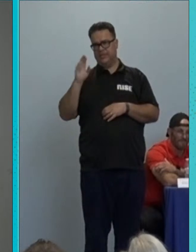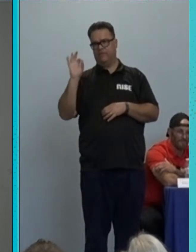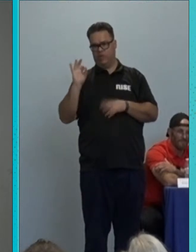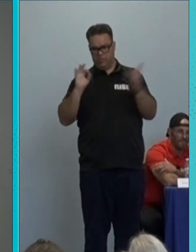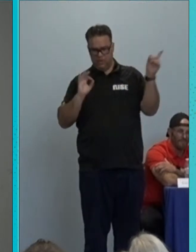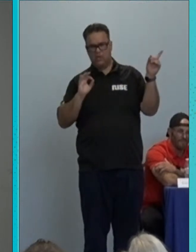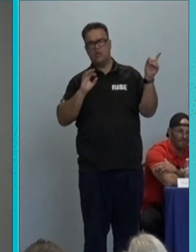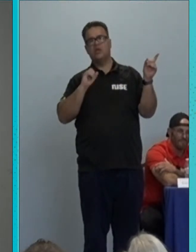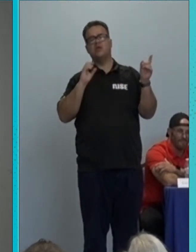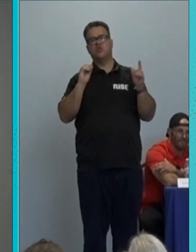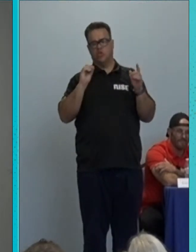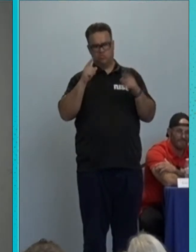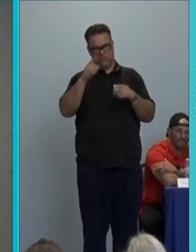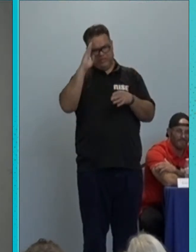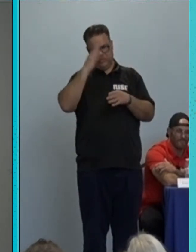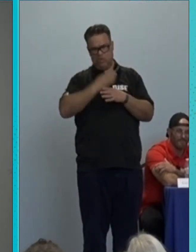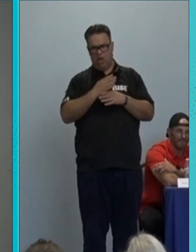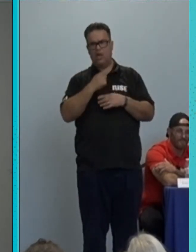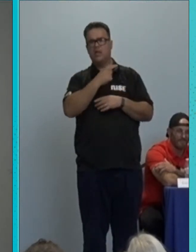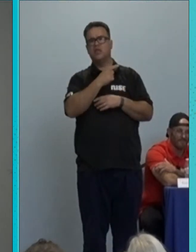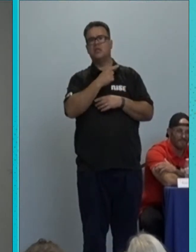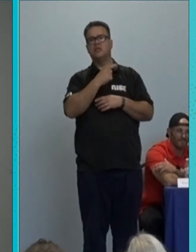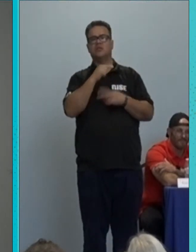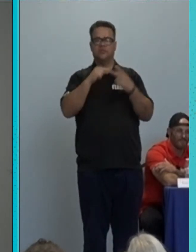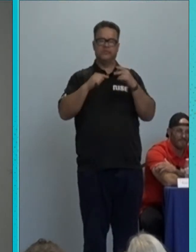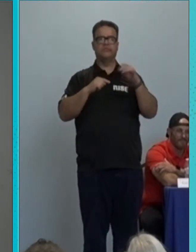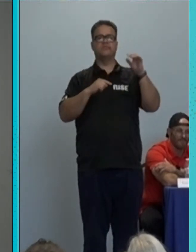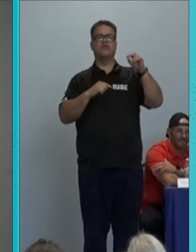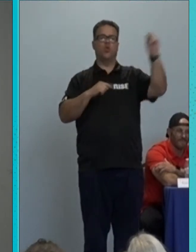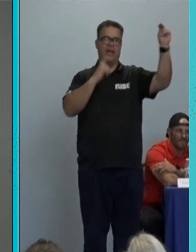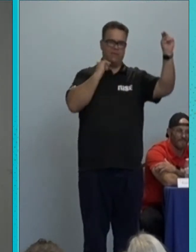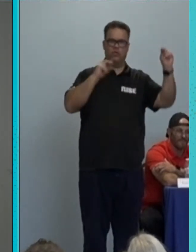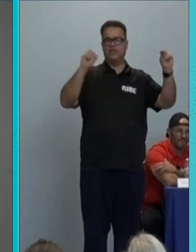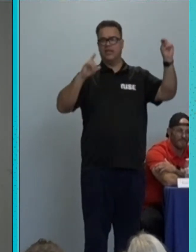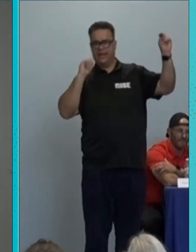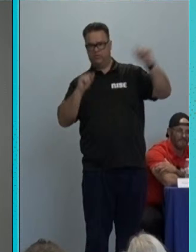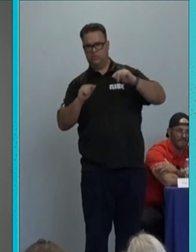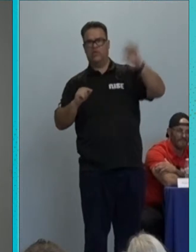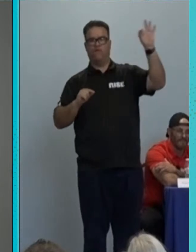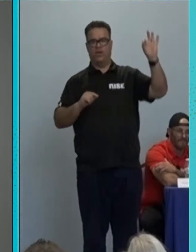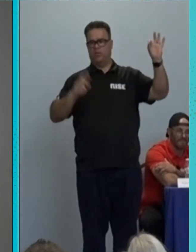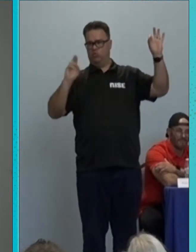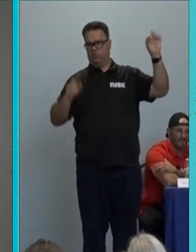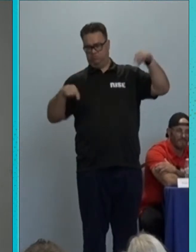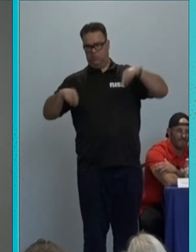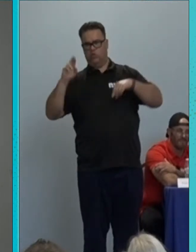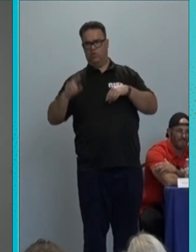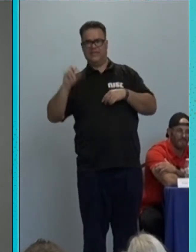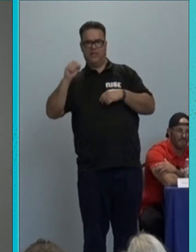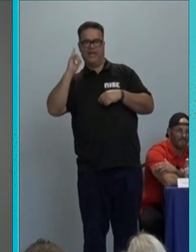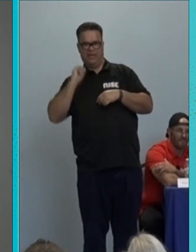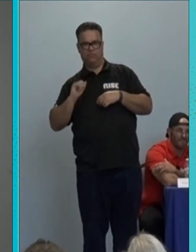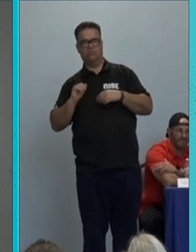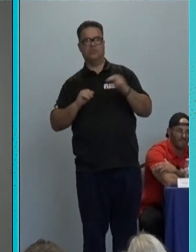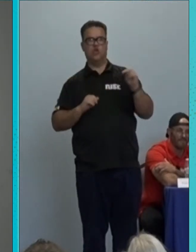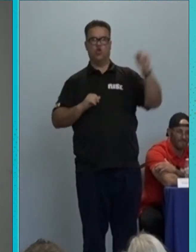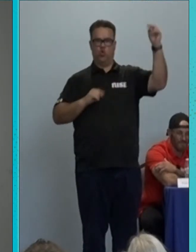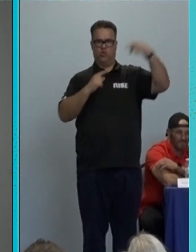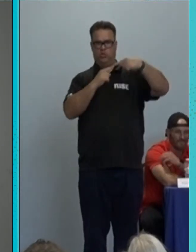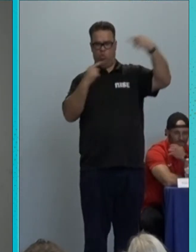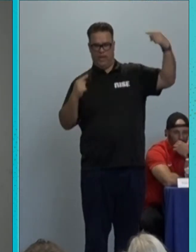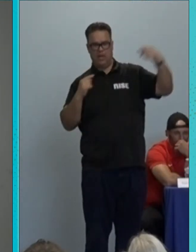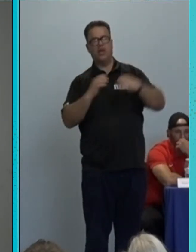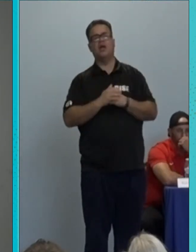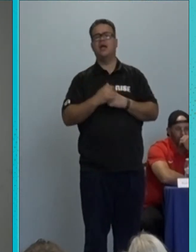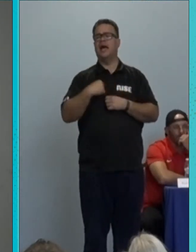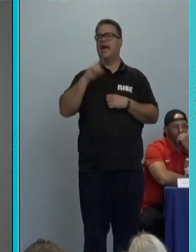Fremont. So, there are two schools for the deaf in California. This is the southern one, and Fremont is the northern one. And